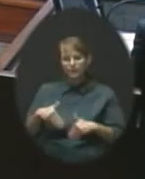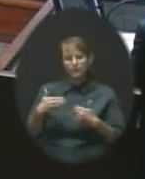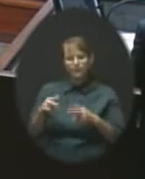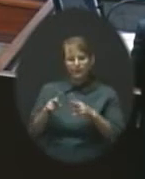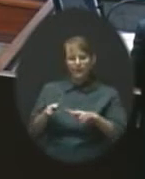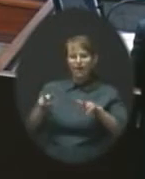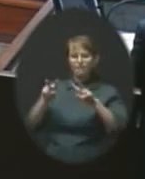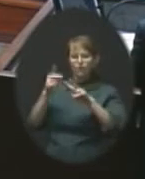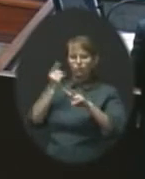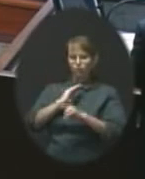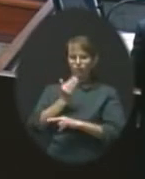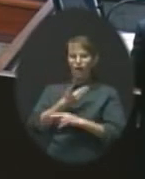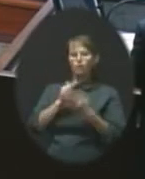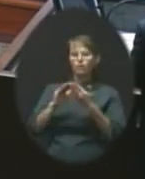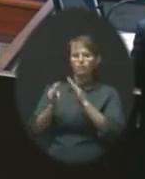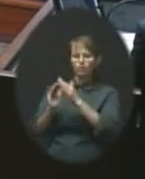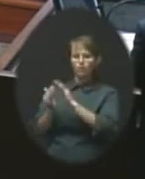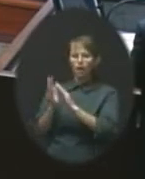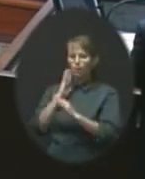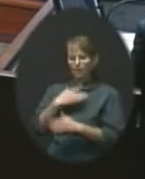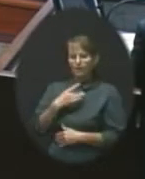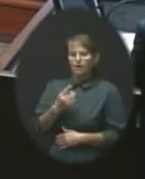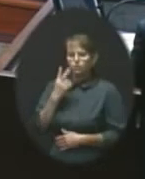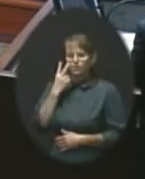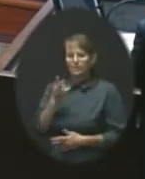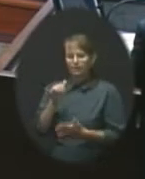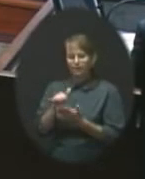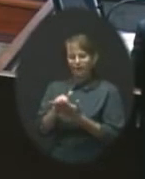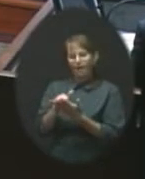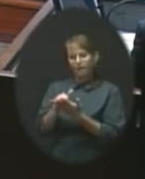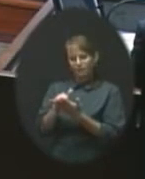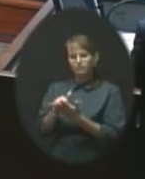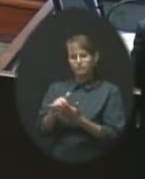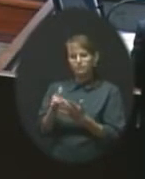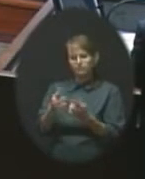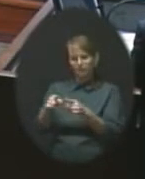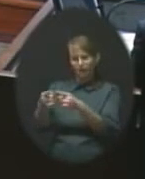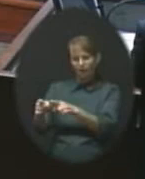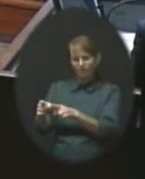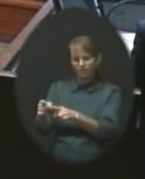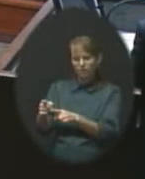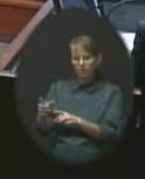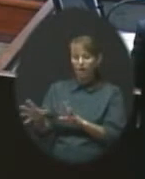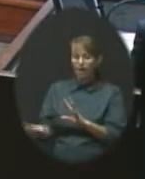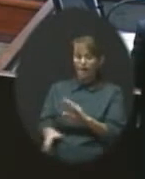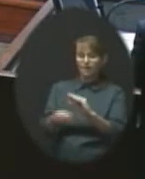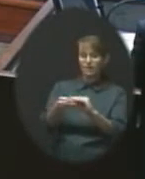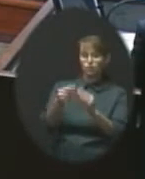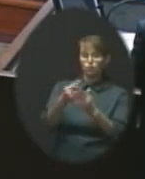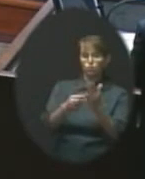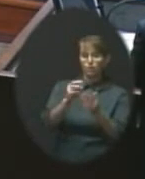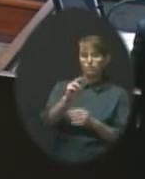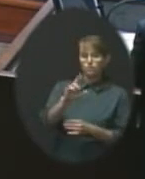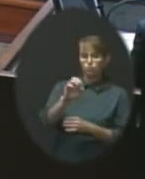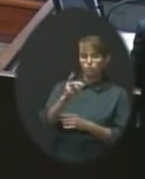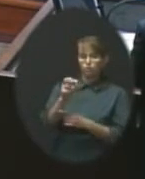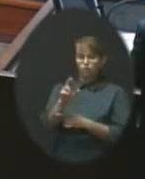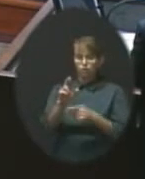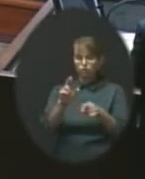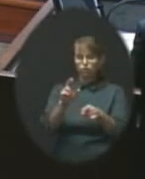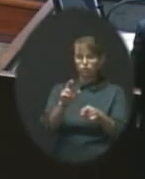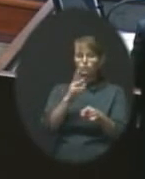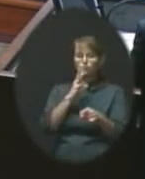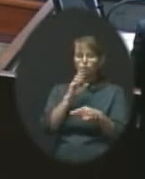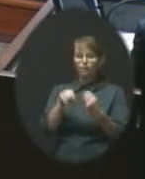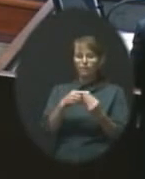our community and would like to see that. In addition to what Mr. Shear was speaking of,